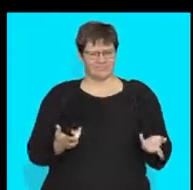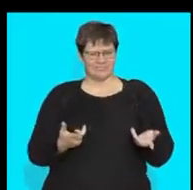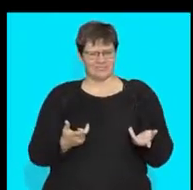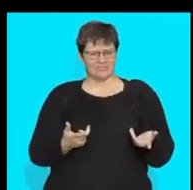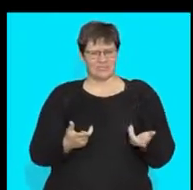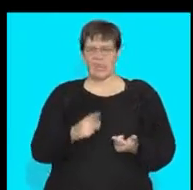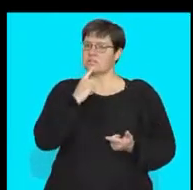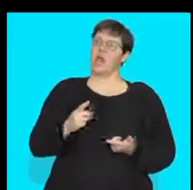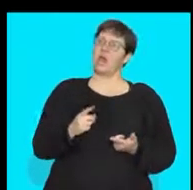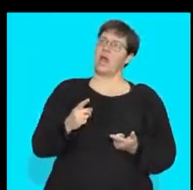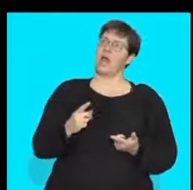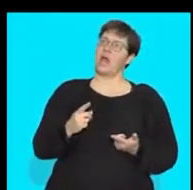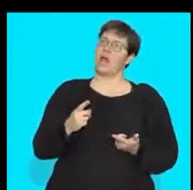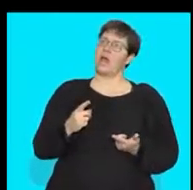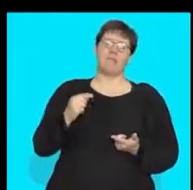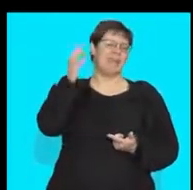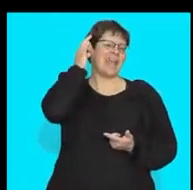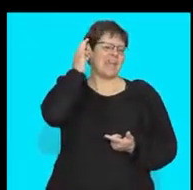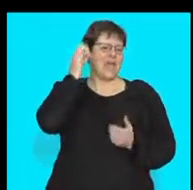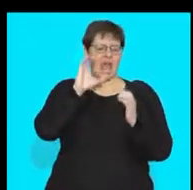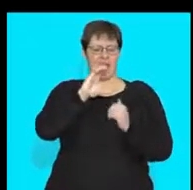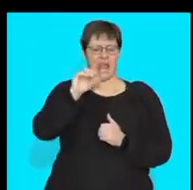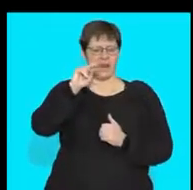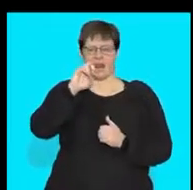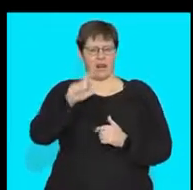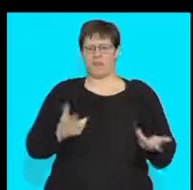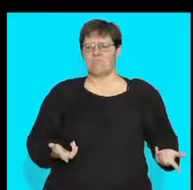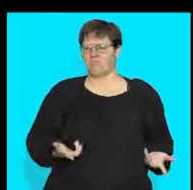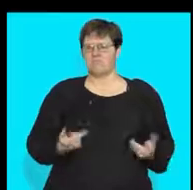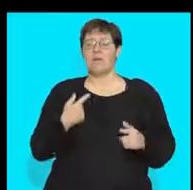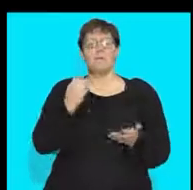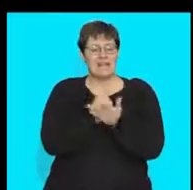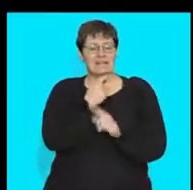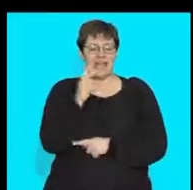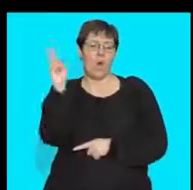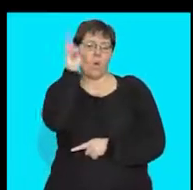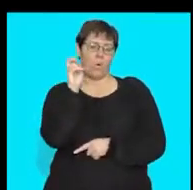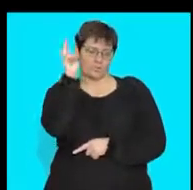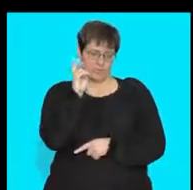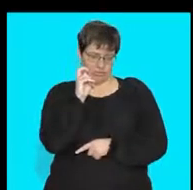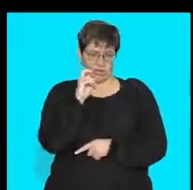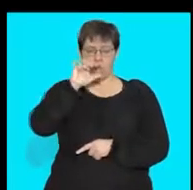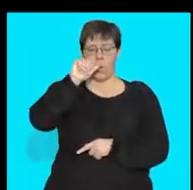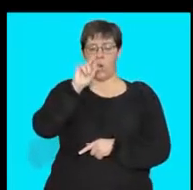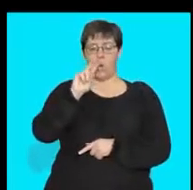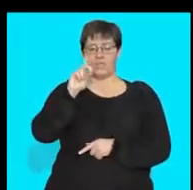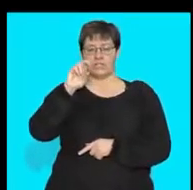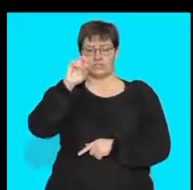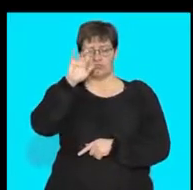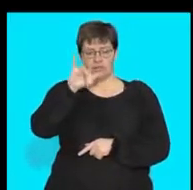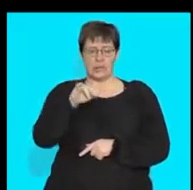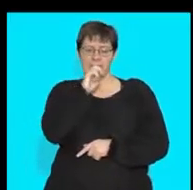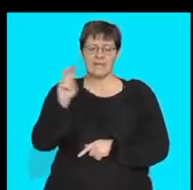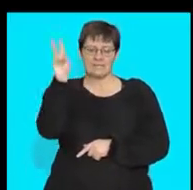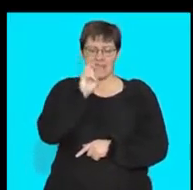So you can't just say ear canal. You have to say auditory canal. Auditory comes from the sound, the word